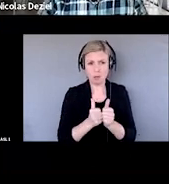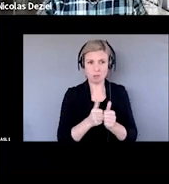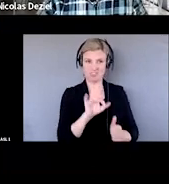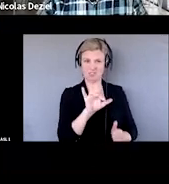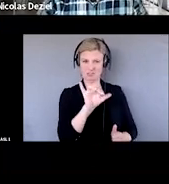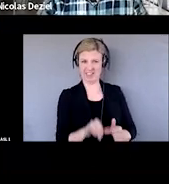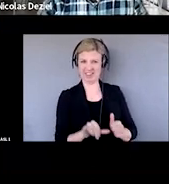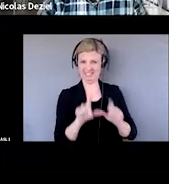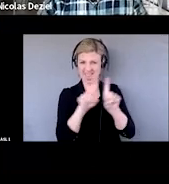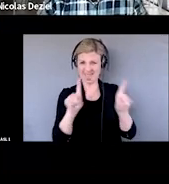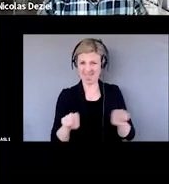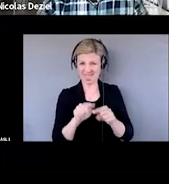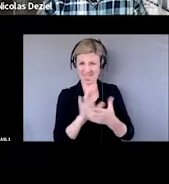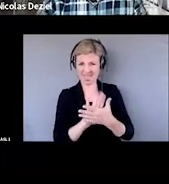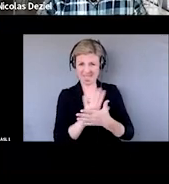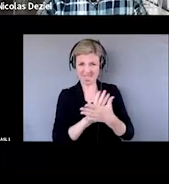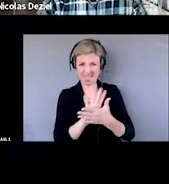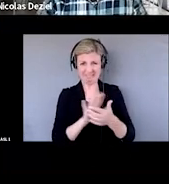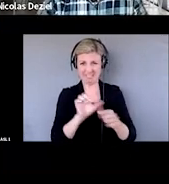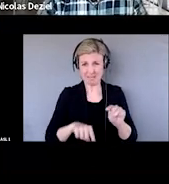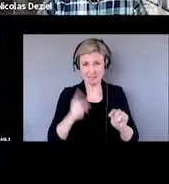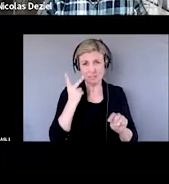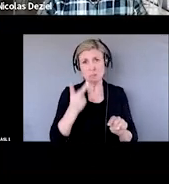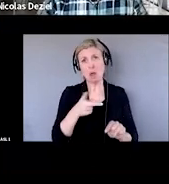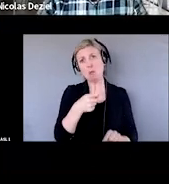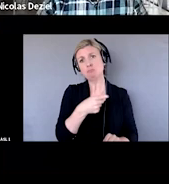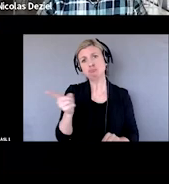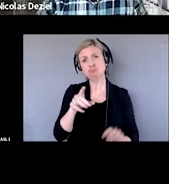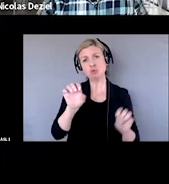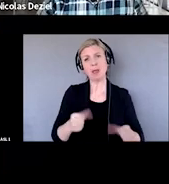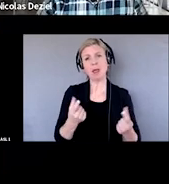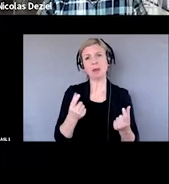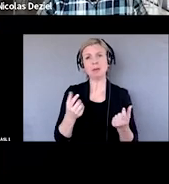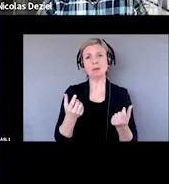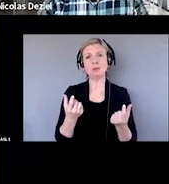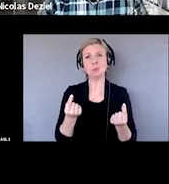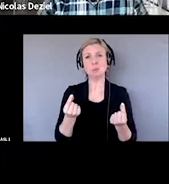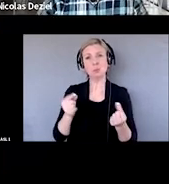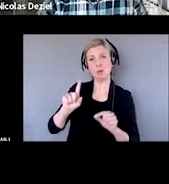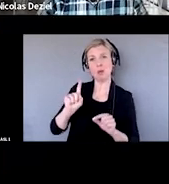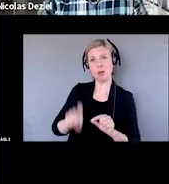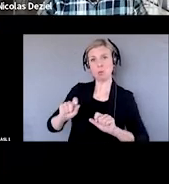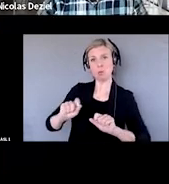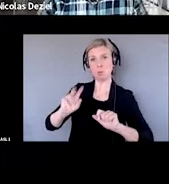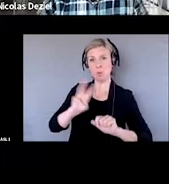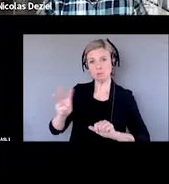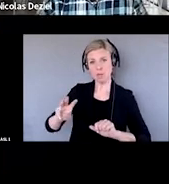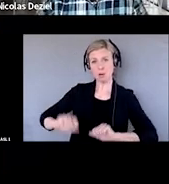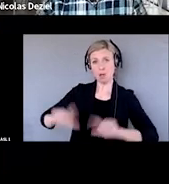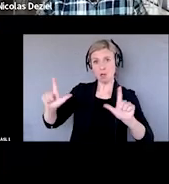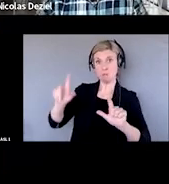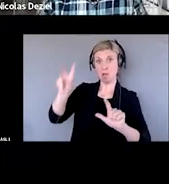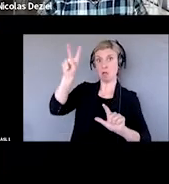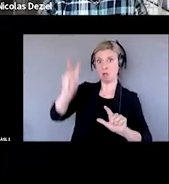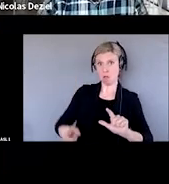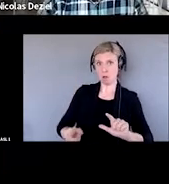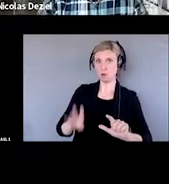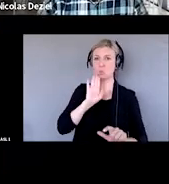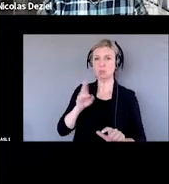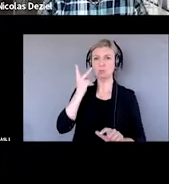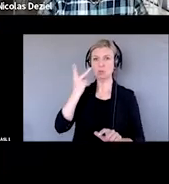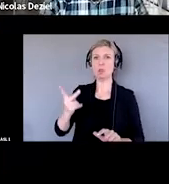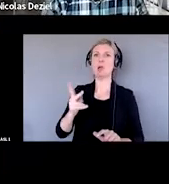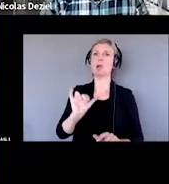on the website and see it full screen, it's going to show you the journey that it takes from filing and then examination and